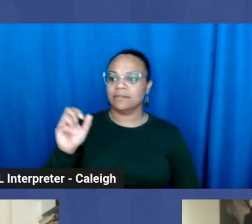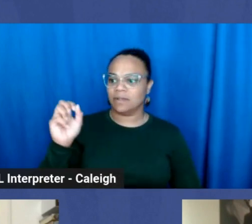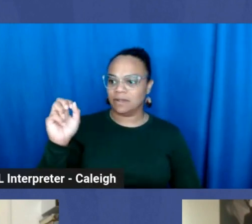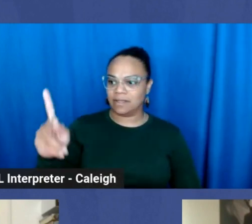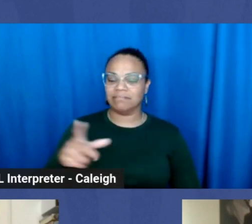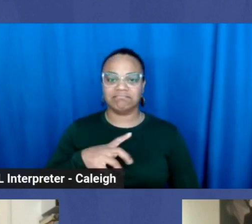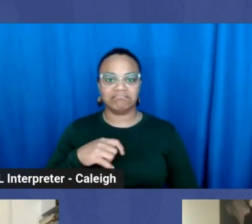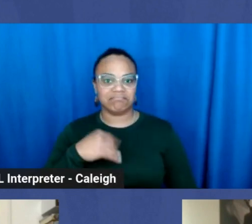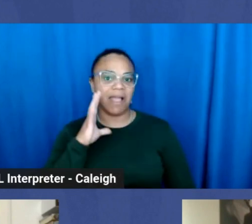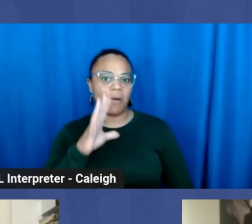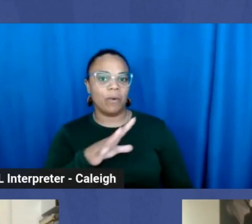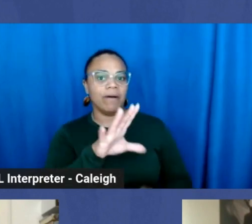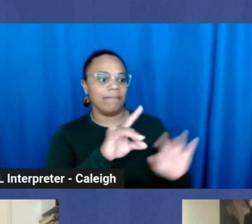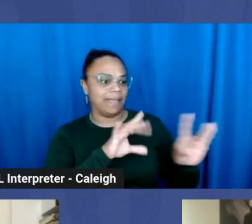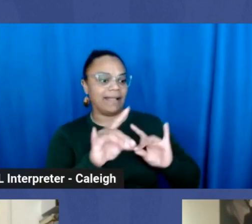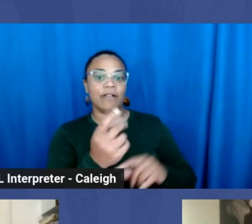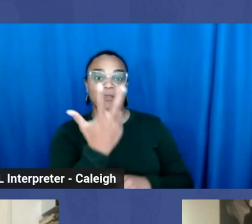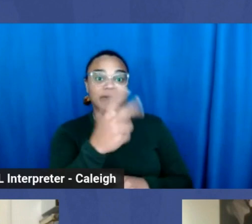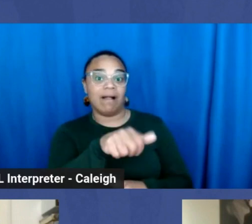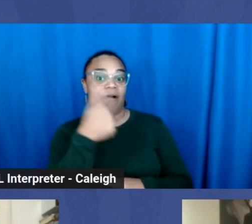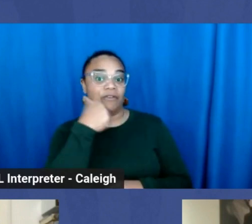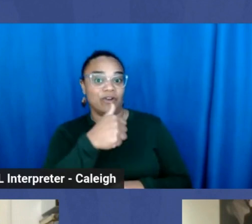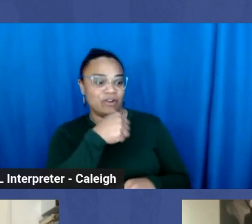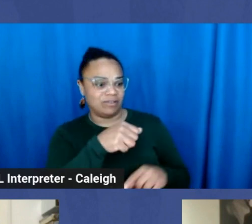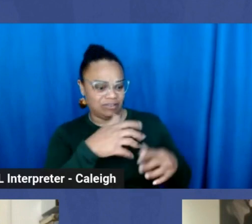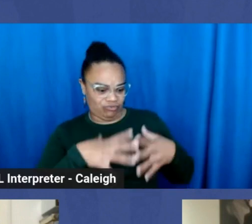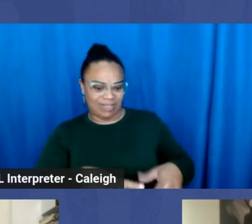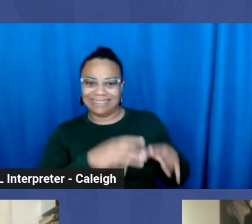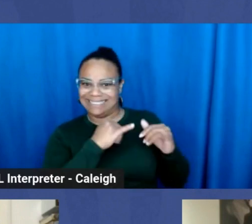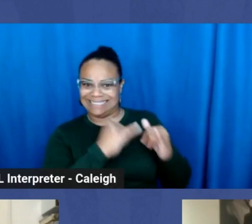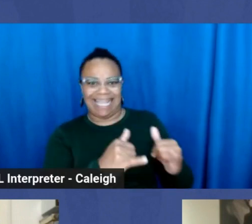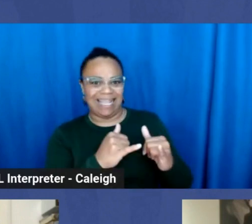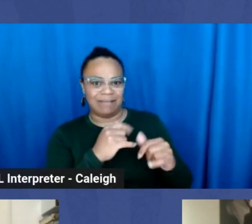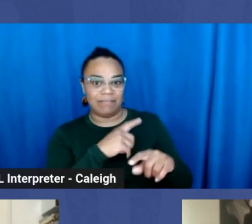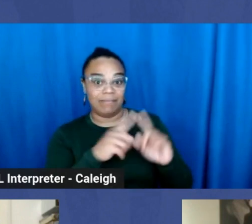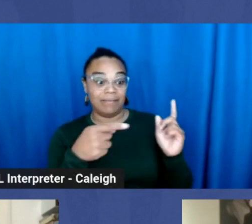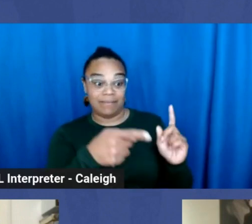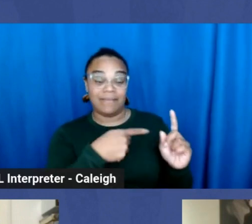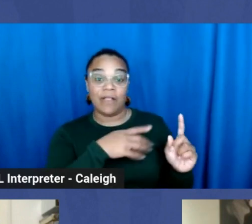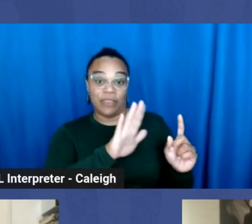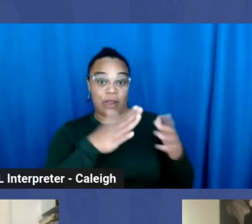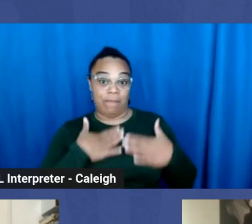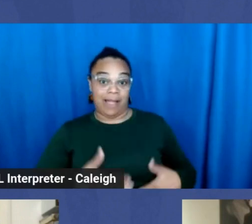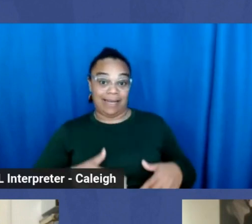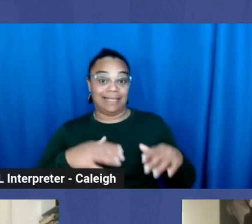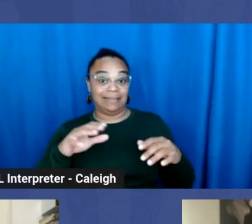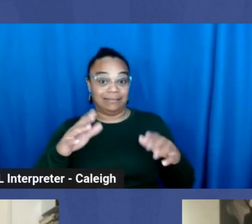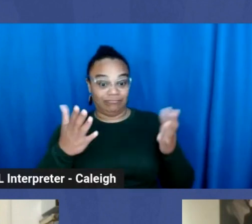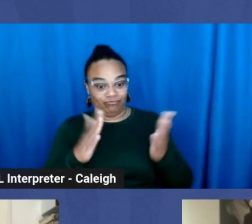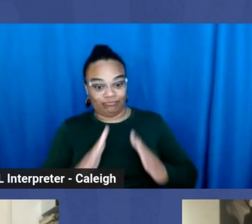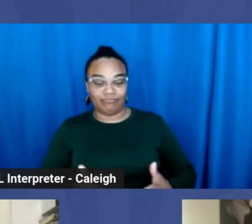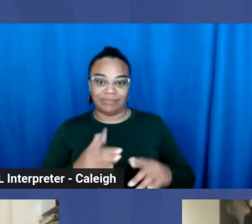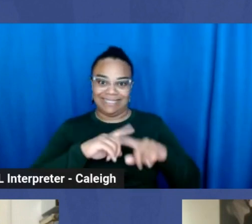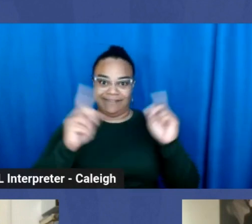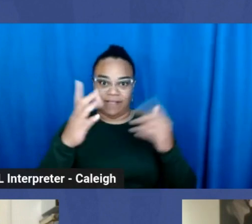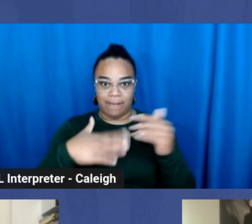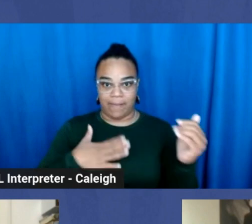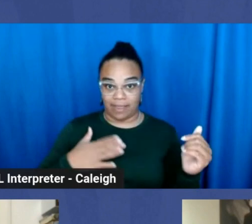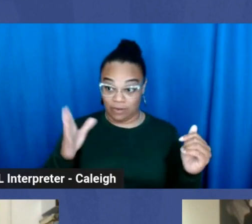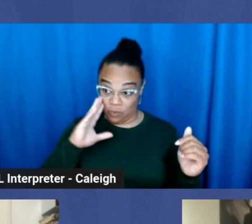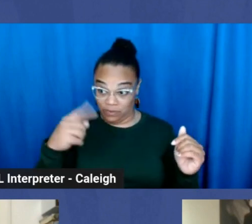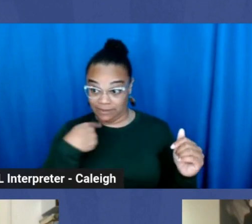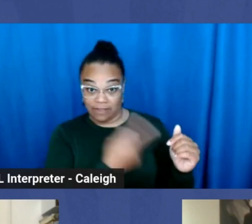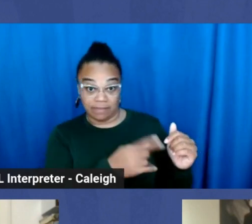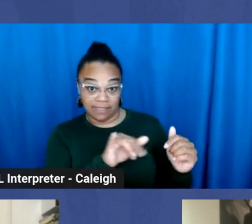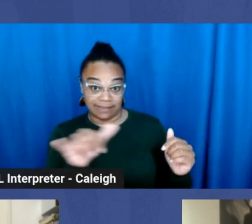3 girls out of the hallway who are wearing the exact same thing I am, but they have a different body type. Are you going to tell them it's inappropriate too?